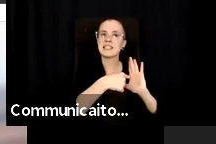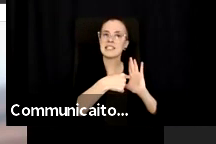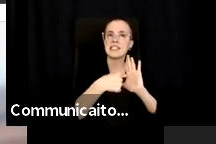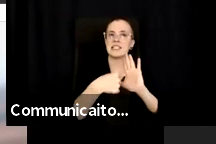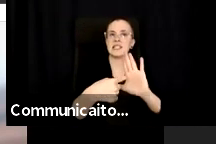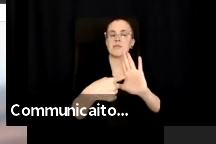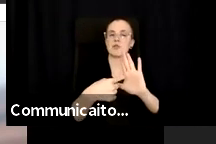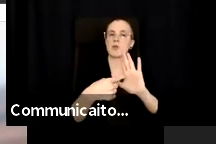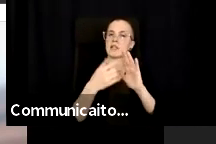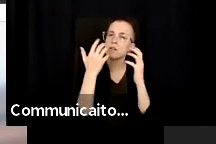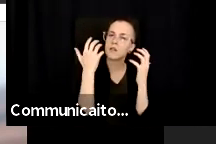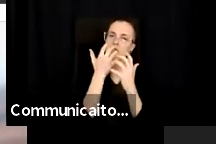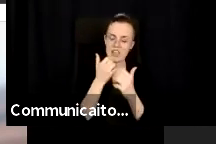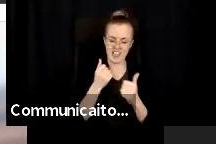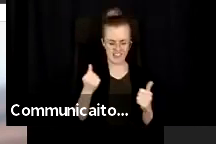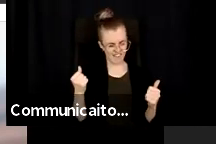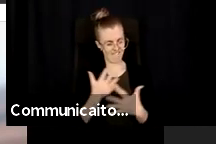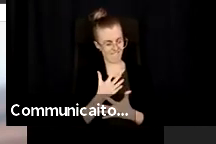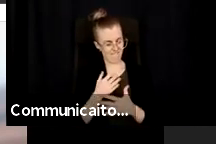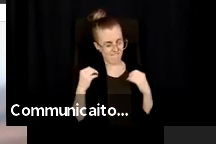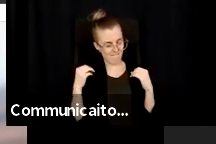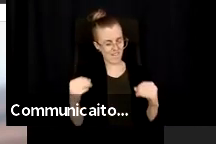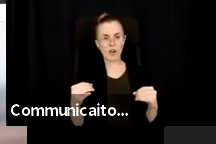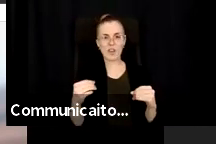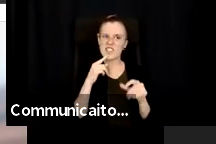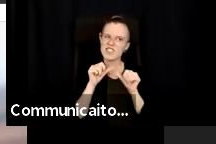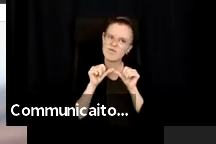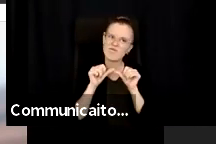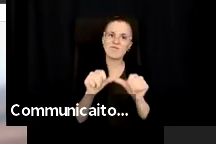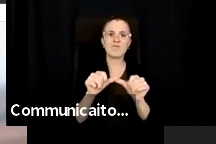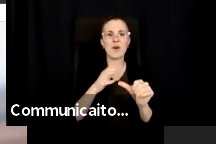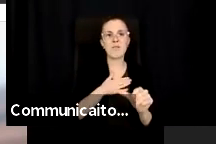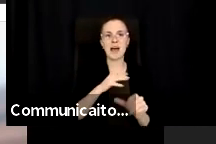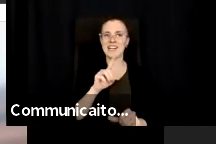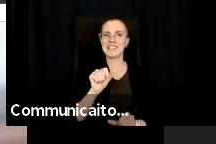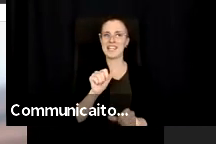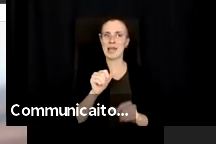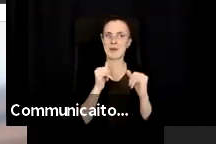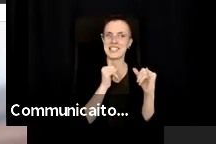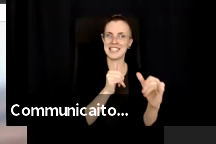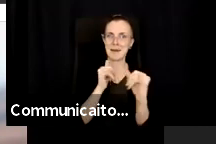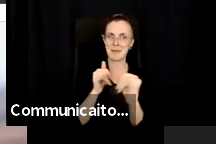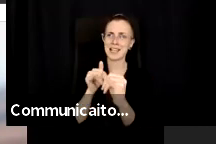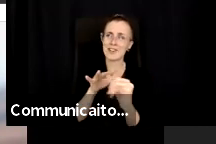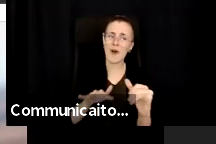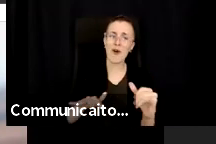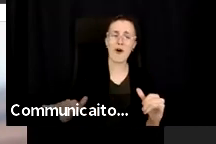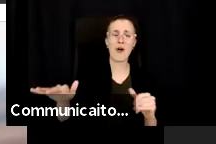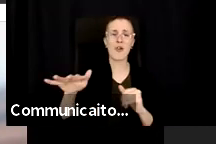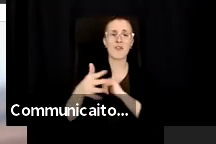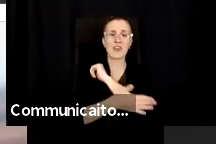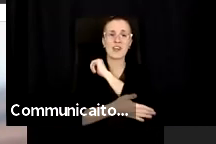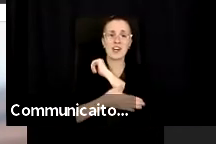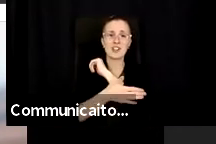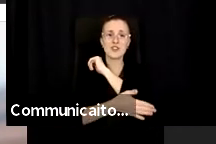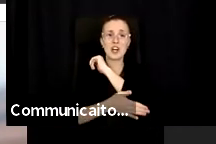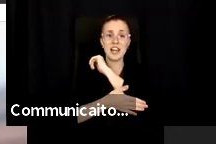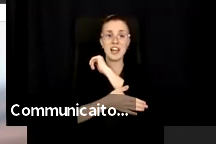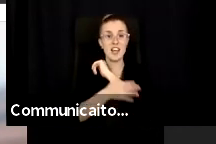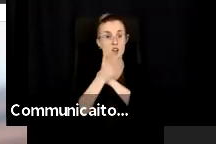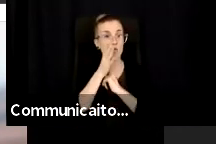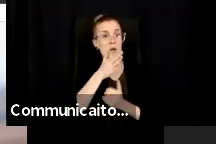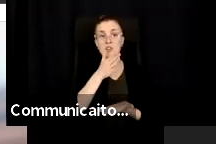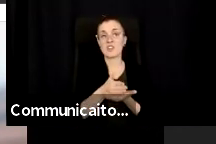and fearlessness of my disabled siblings across the country that will stop at